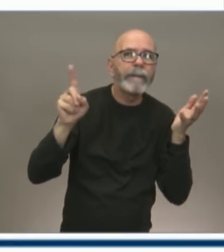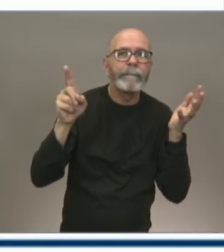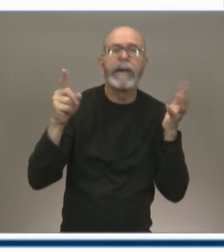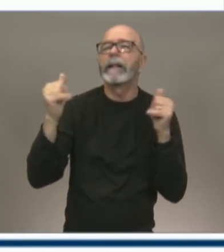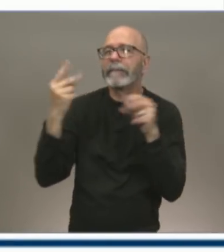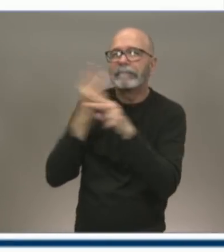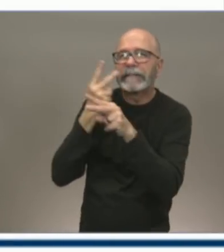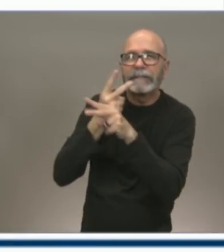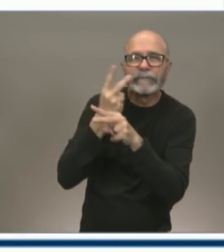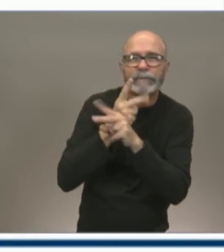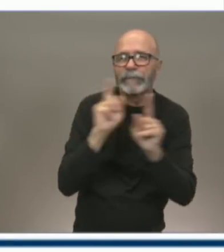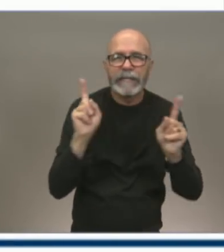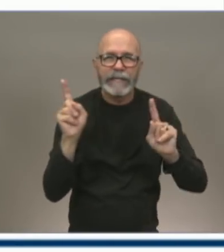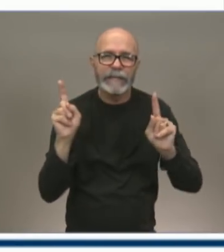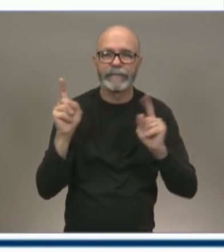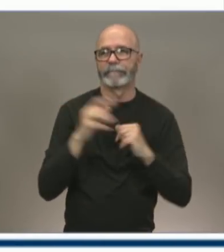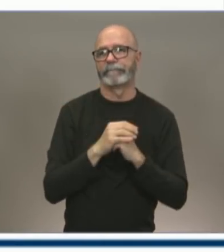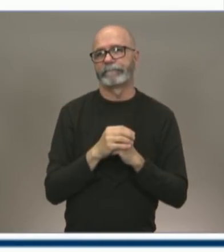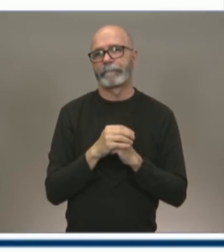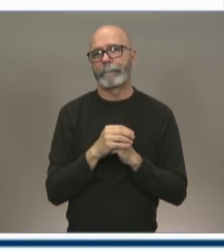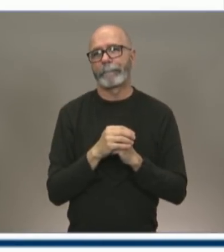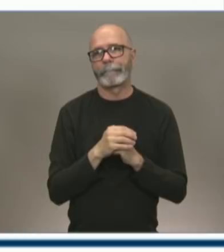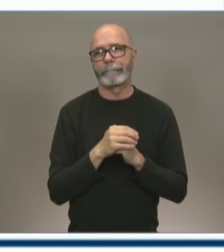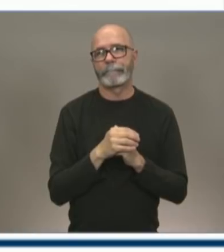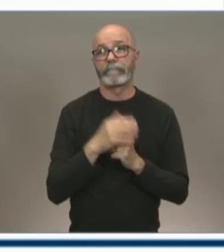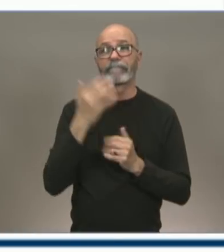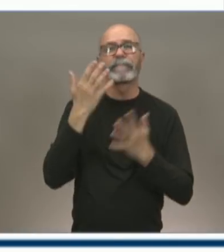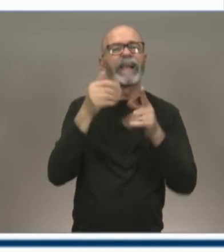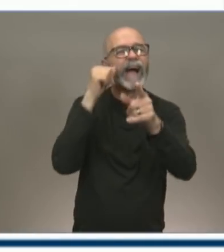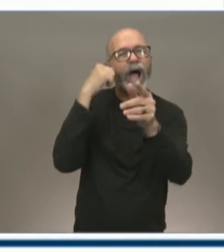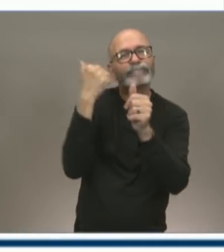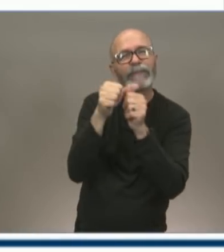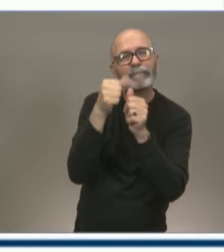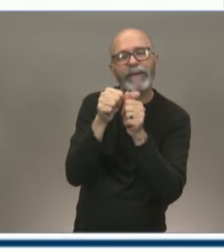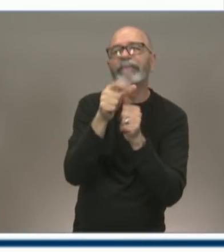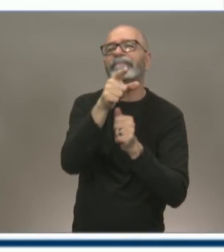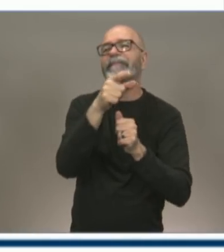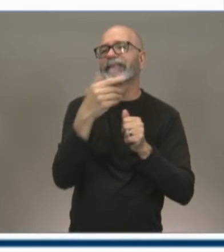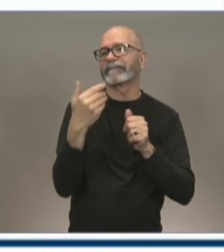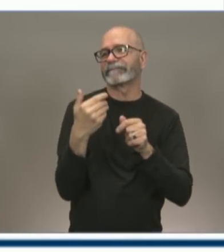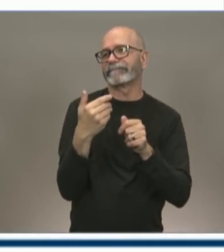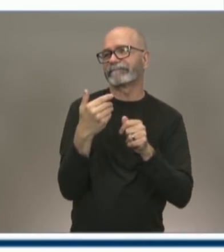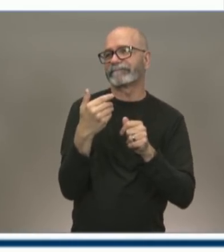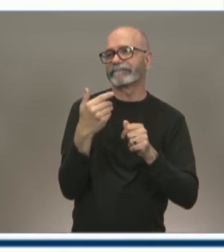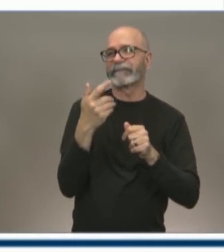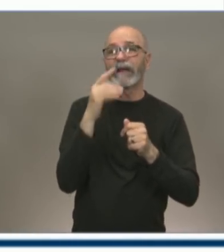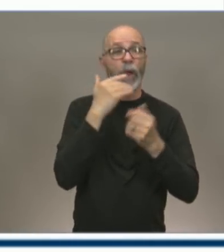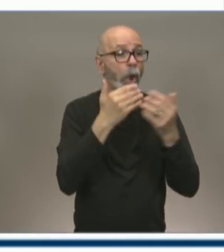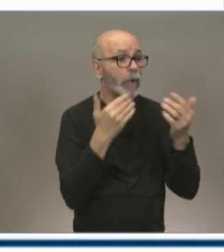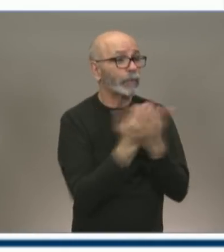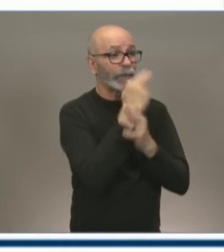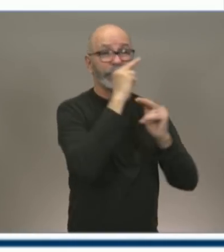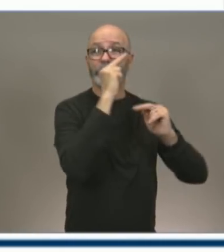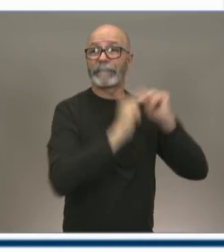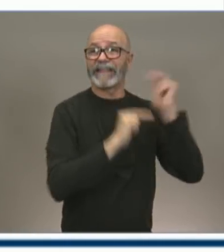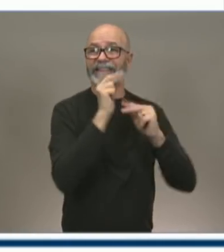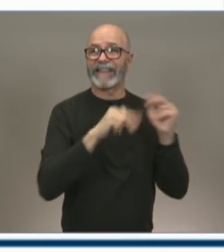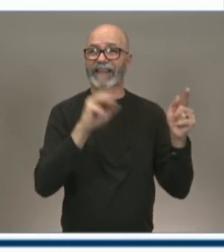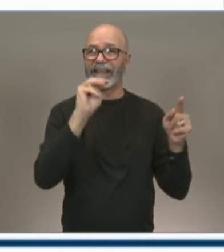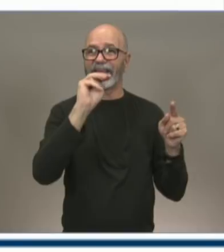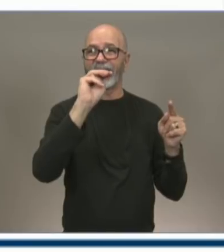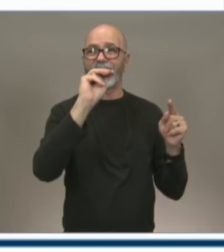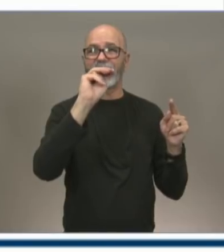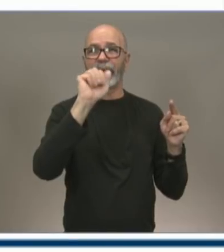may remember, when we've announced new facilities, like in Mahone Bay, for example, I think we added